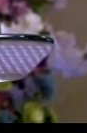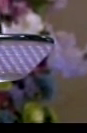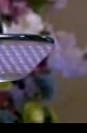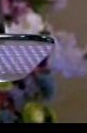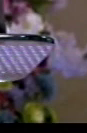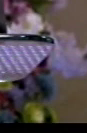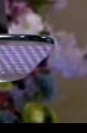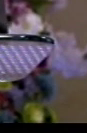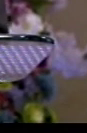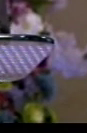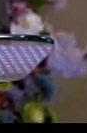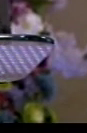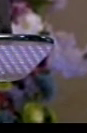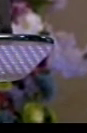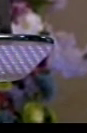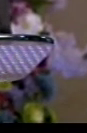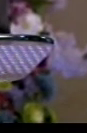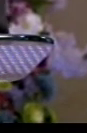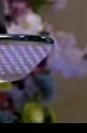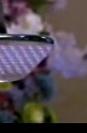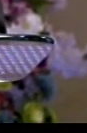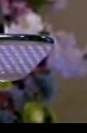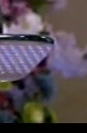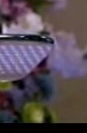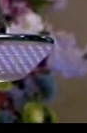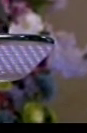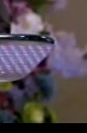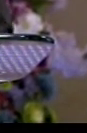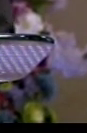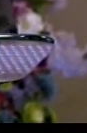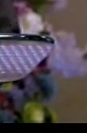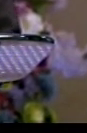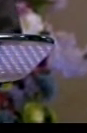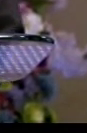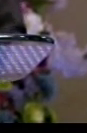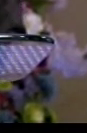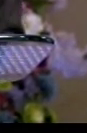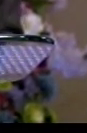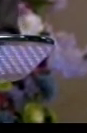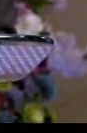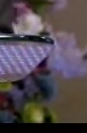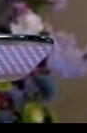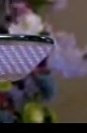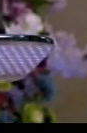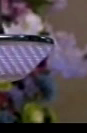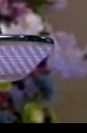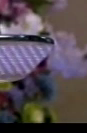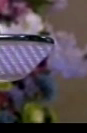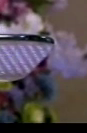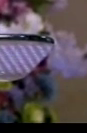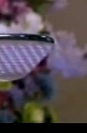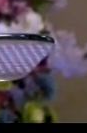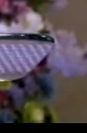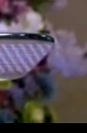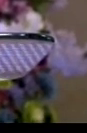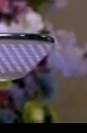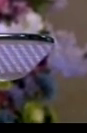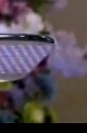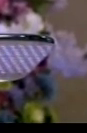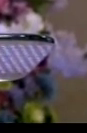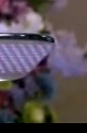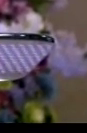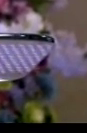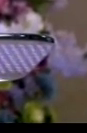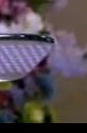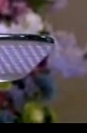those information with capital letter and return same back to them. And as you do that, the Lord will bless you in Jesus'